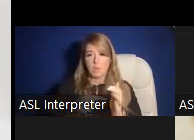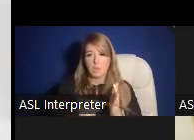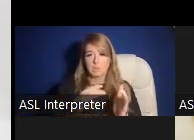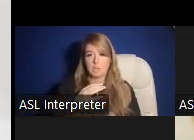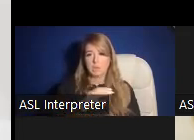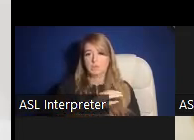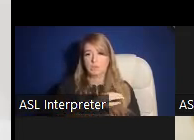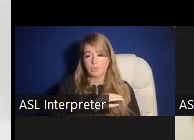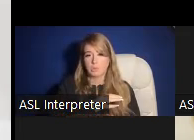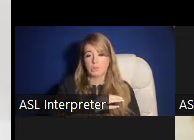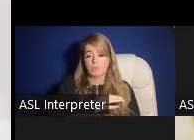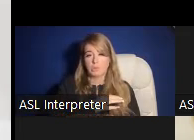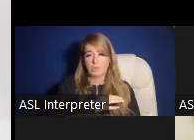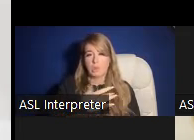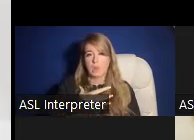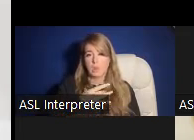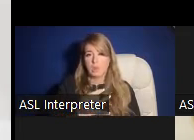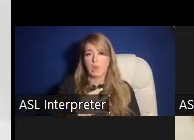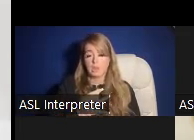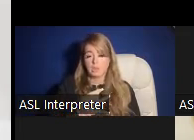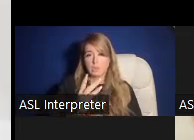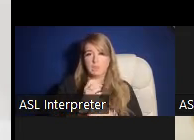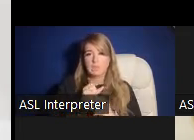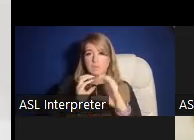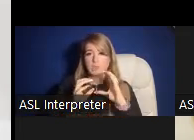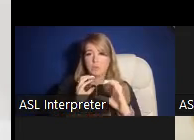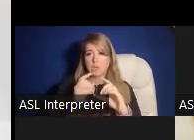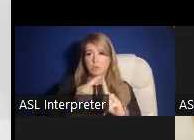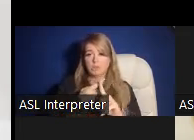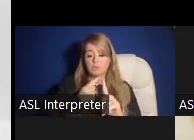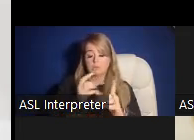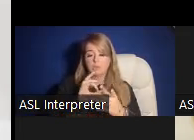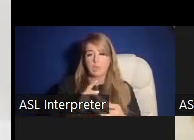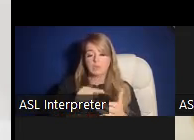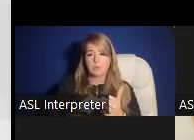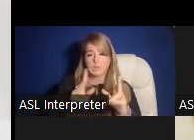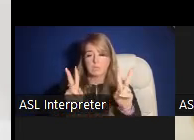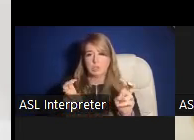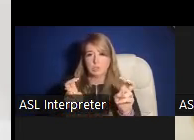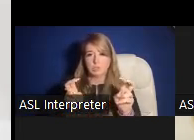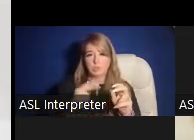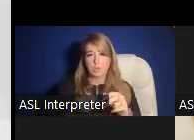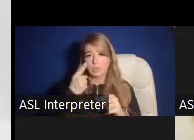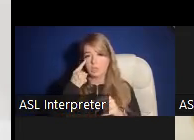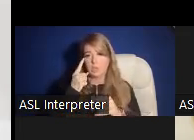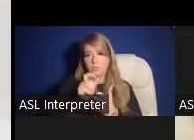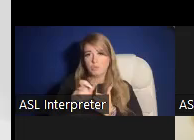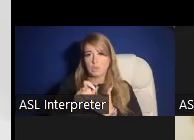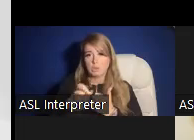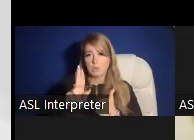council likes to be communicated with around this issue. I think, you know, written